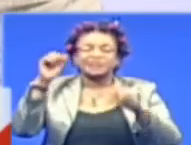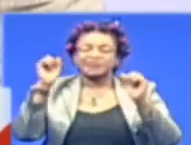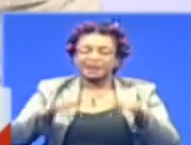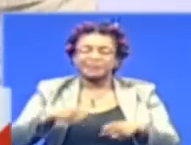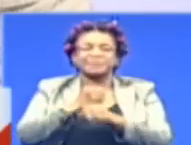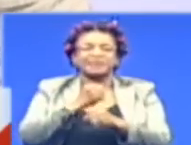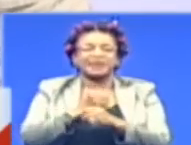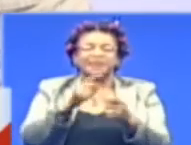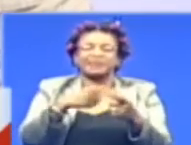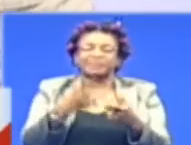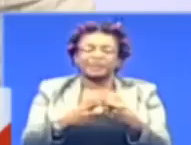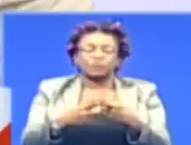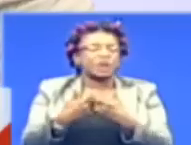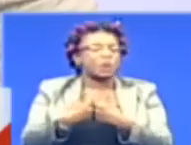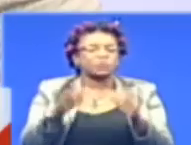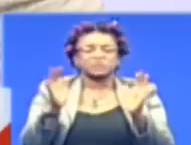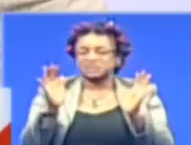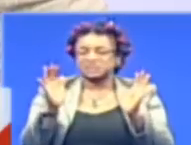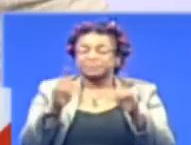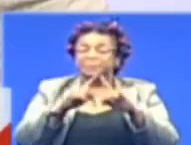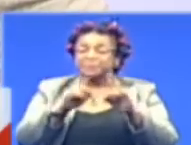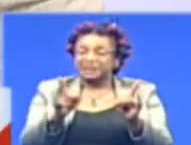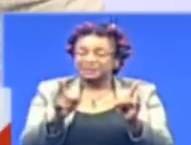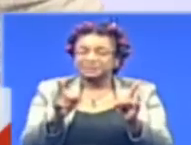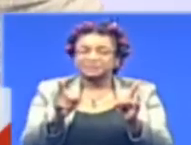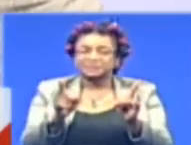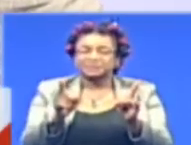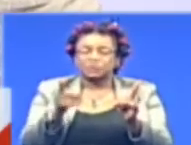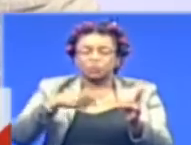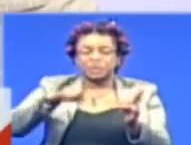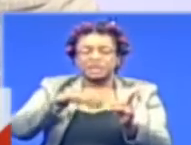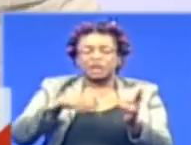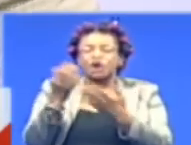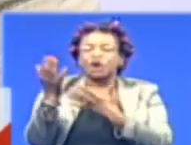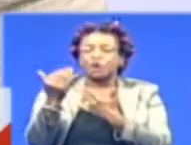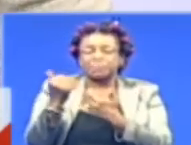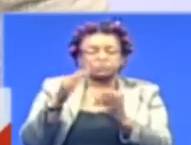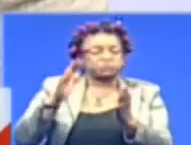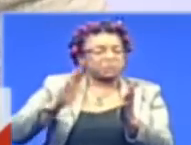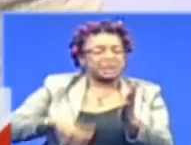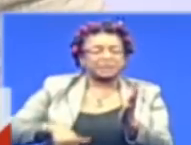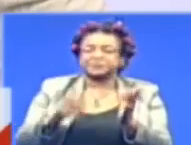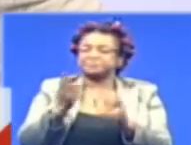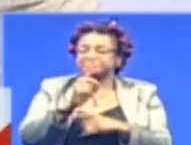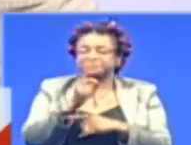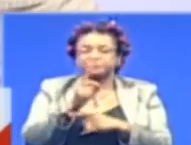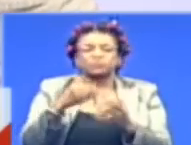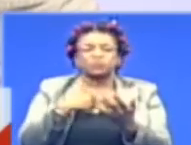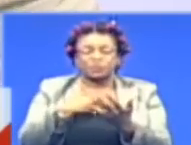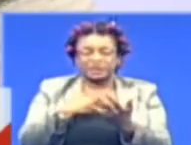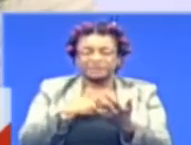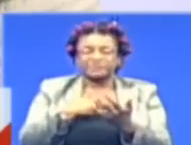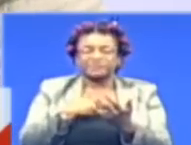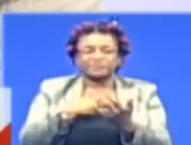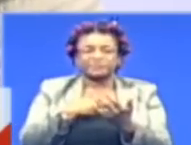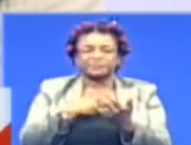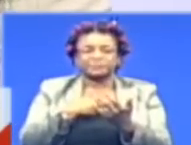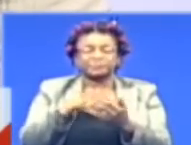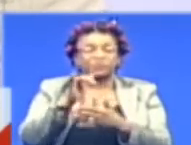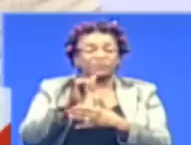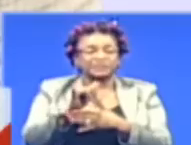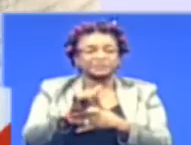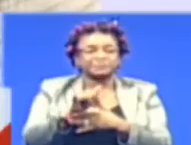then we completely lose the game. But we believe that it is not too late. We are having on the onset of the rains. And with the onset of the